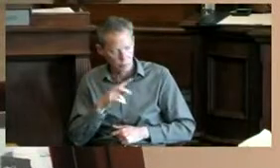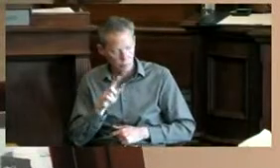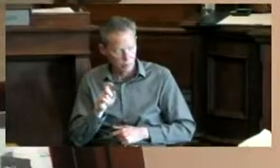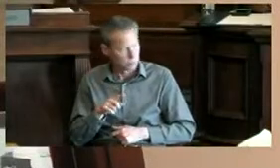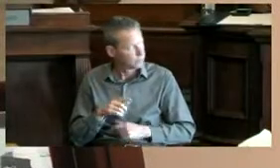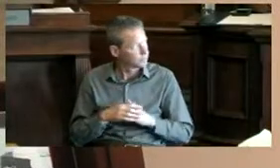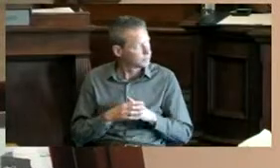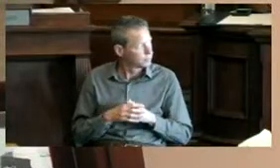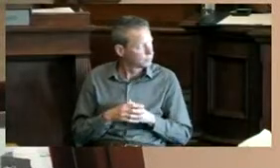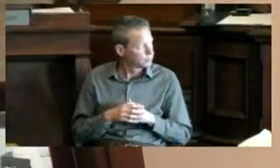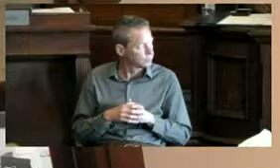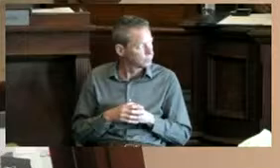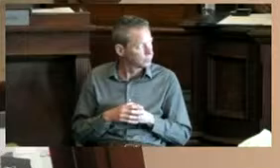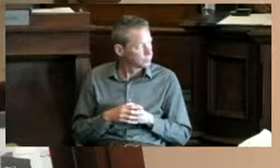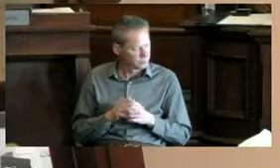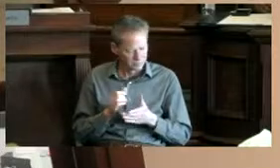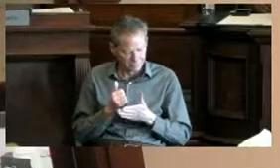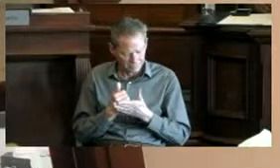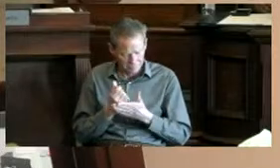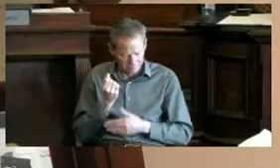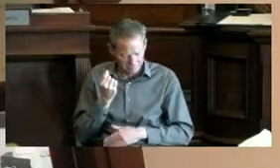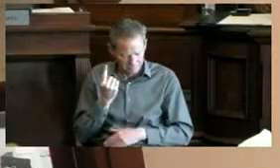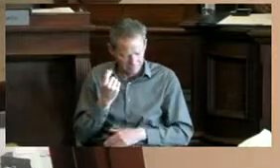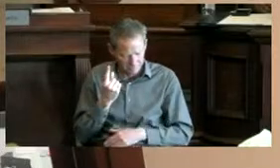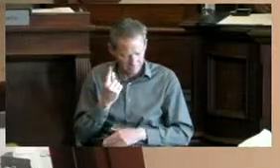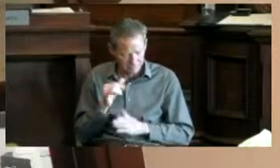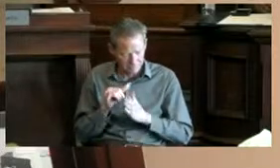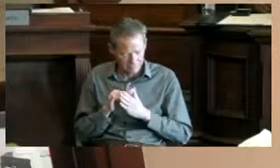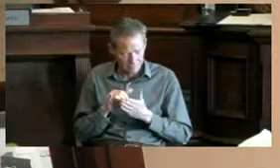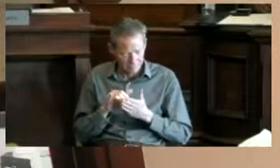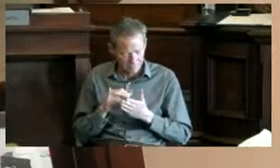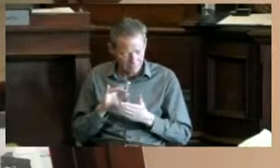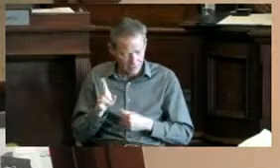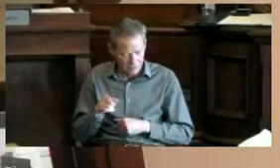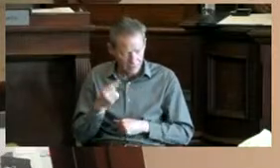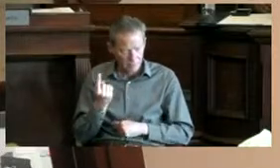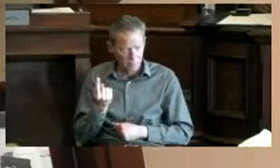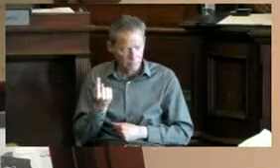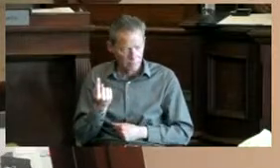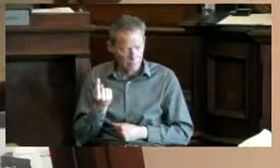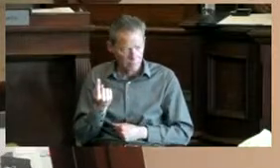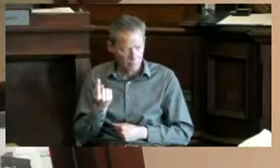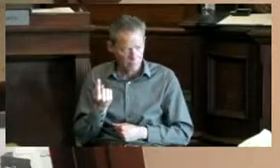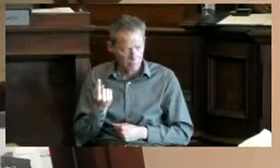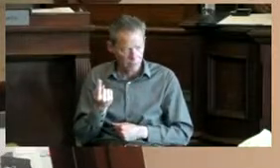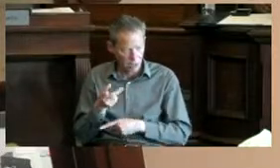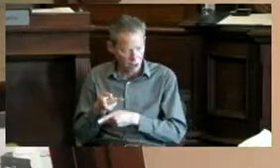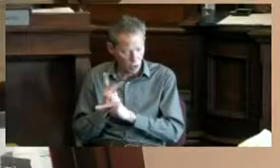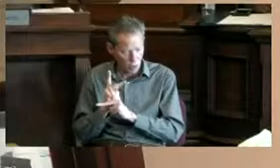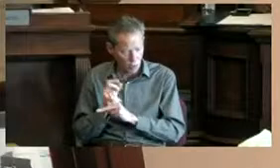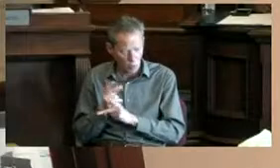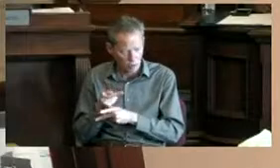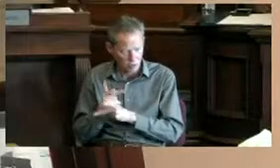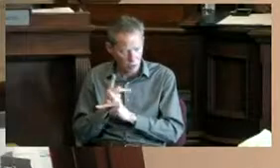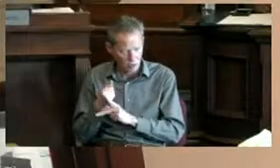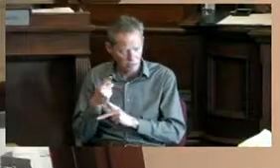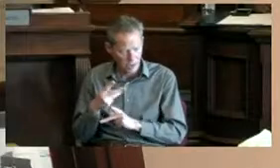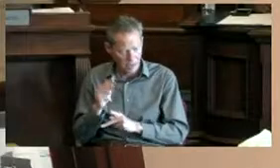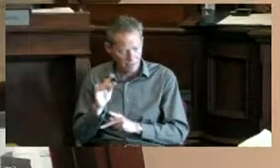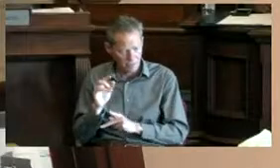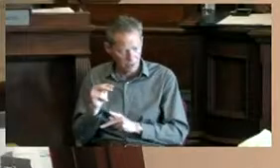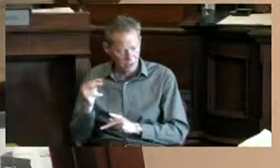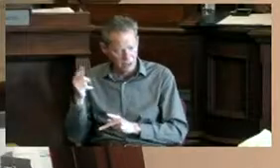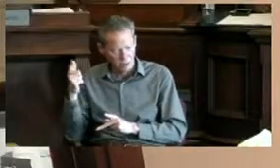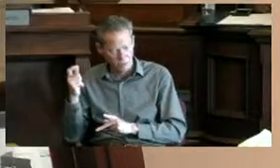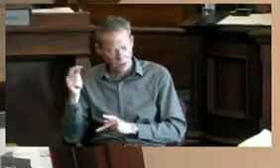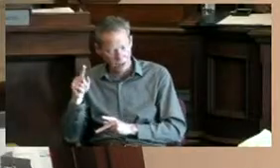First, just help me understand, is this exclusively a loan, or is it a loan of $500,000 and a grant of $500,000?